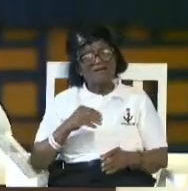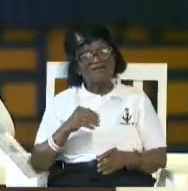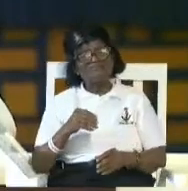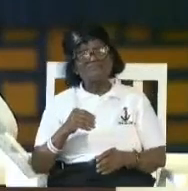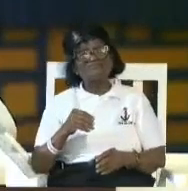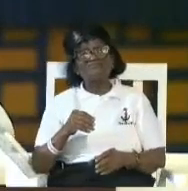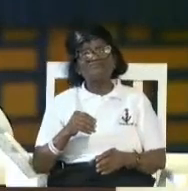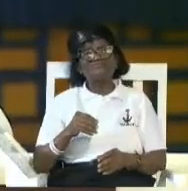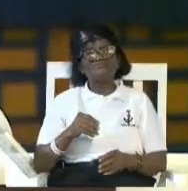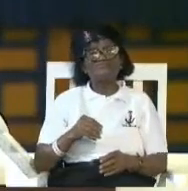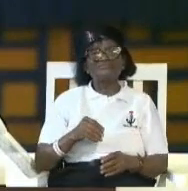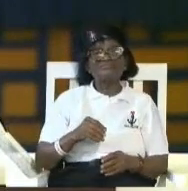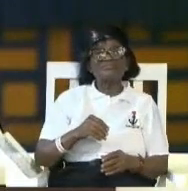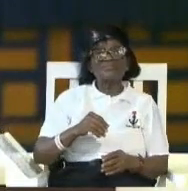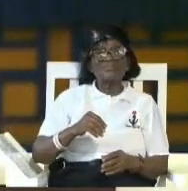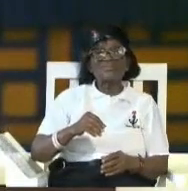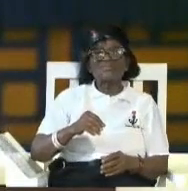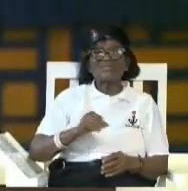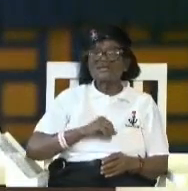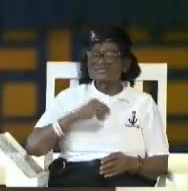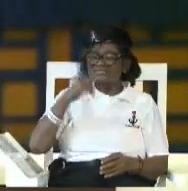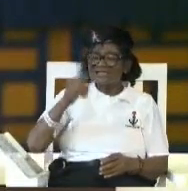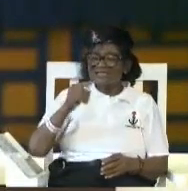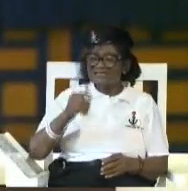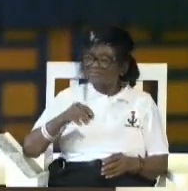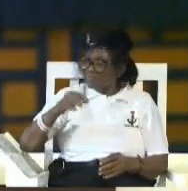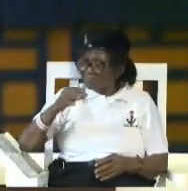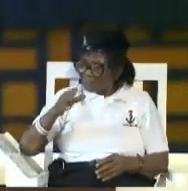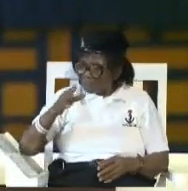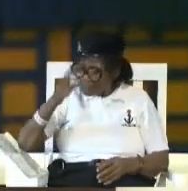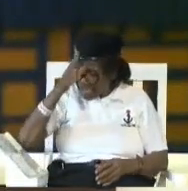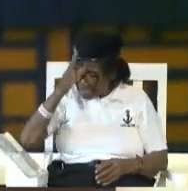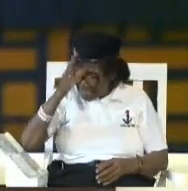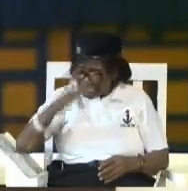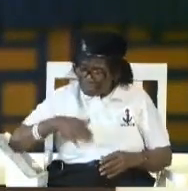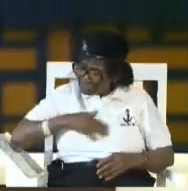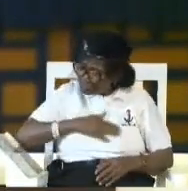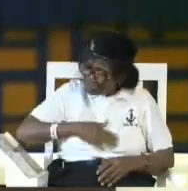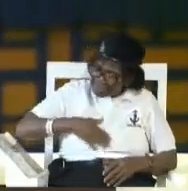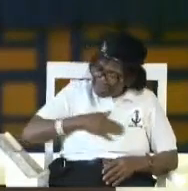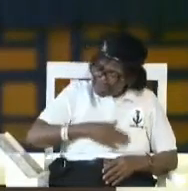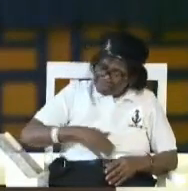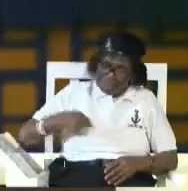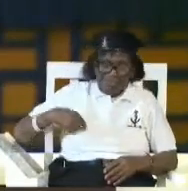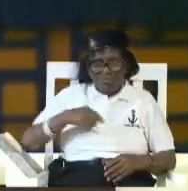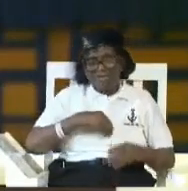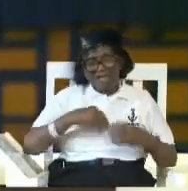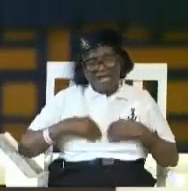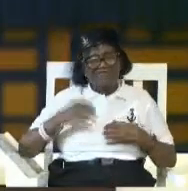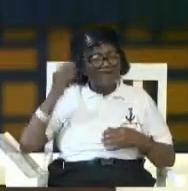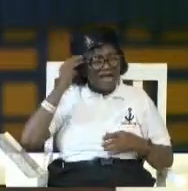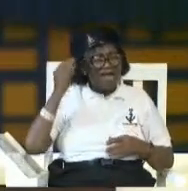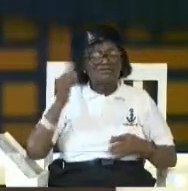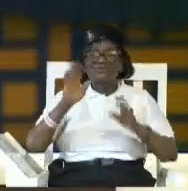I said to Father D, please, we have had a wonderful